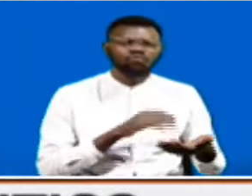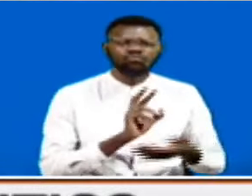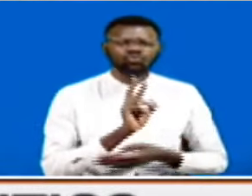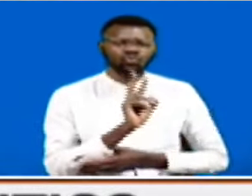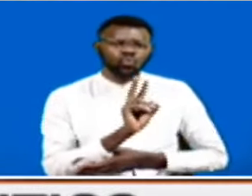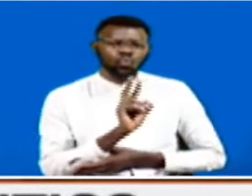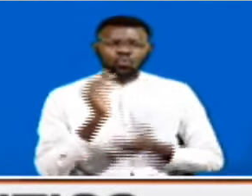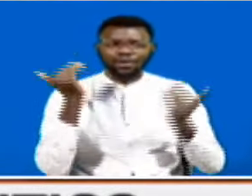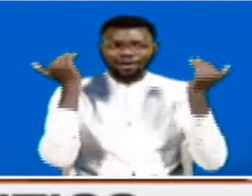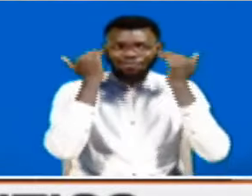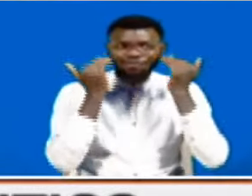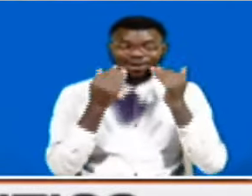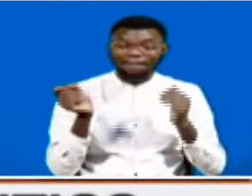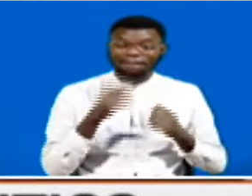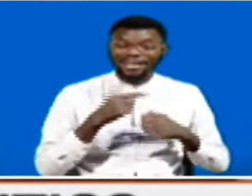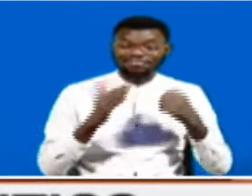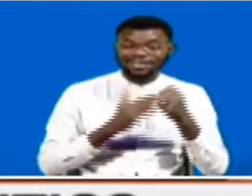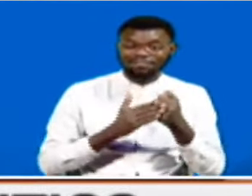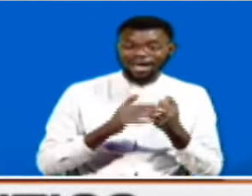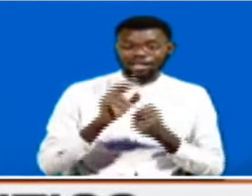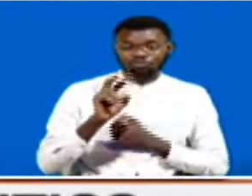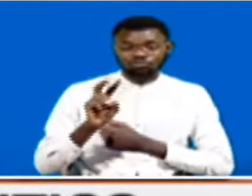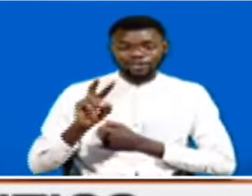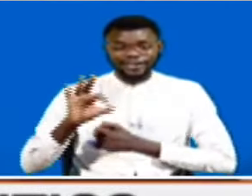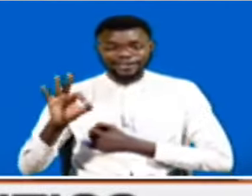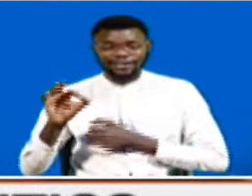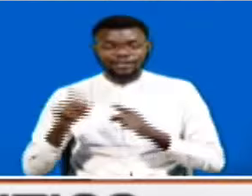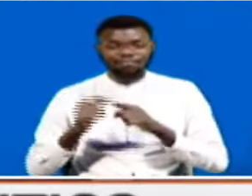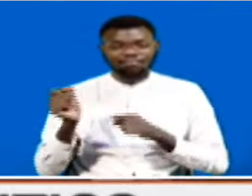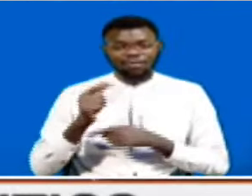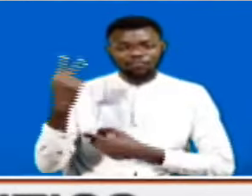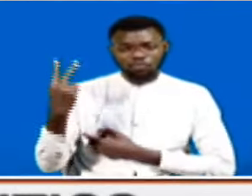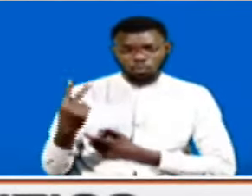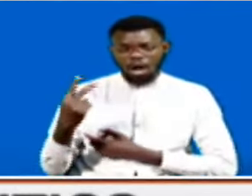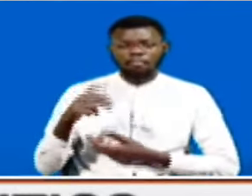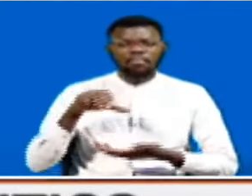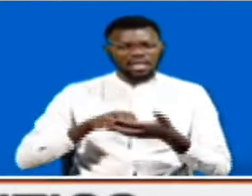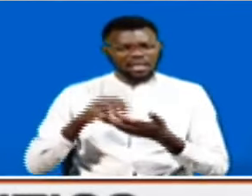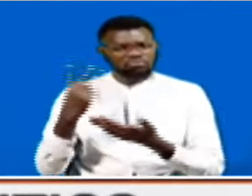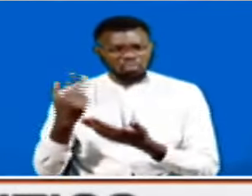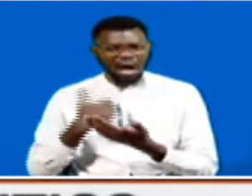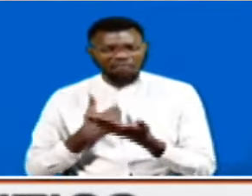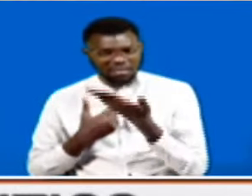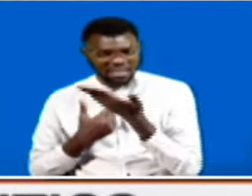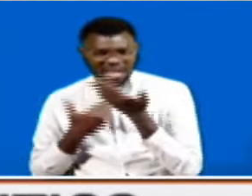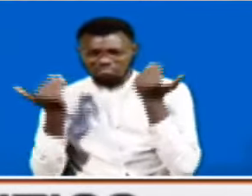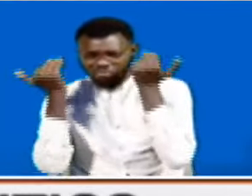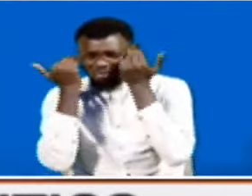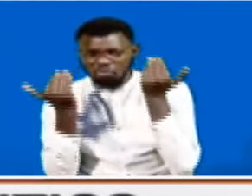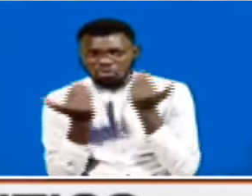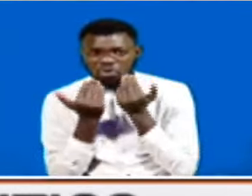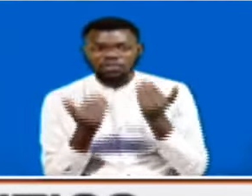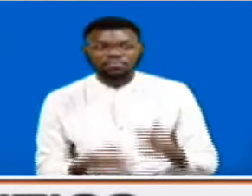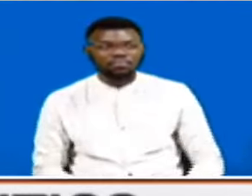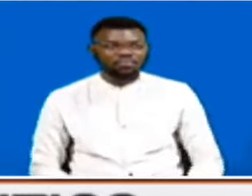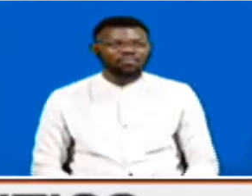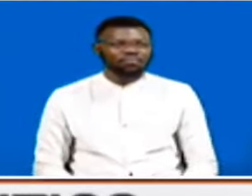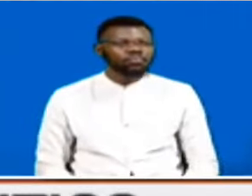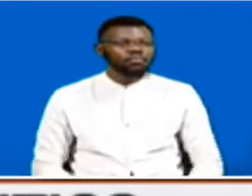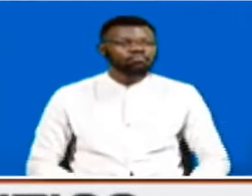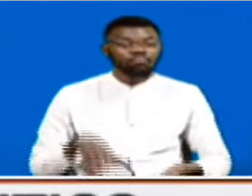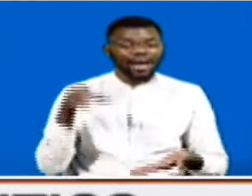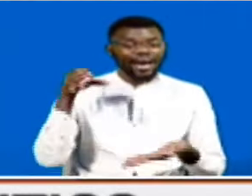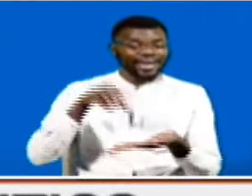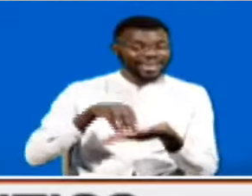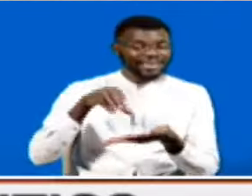sometimes in September of 2023 and also in Feb, there are two cases. I'll not talk about the cases. I mean, these are cases that logically, before